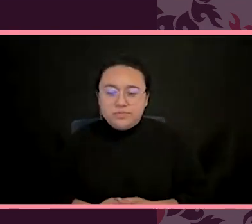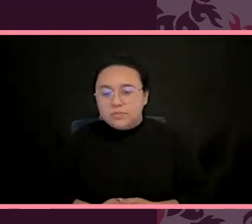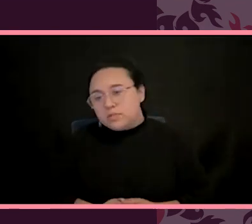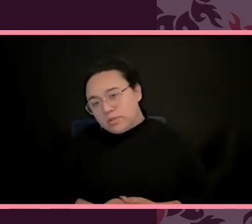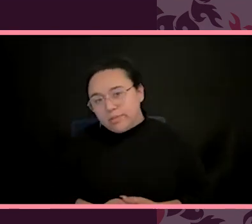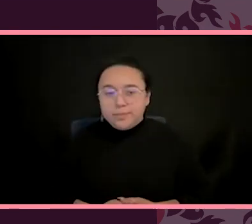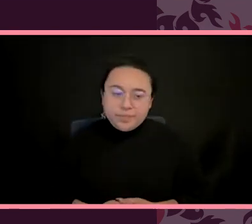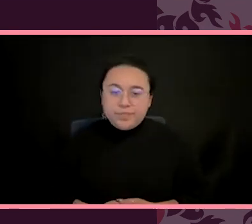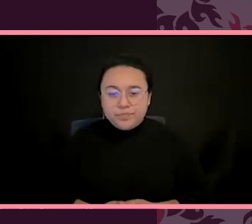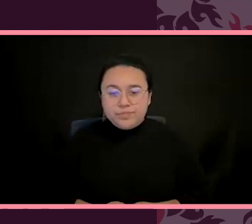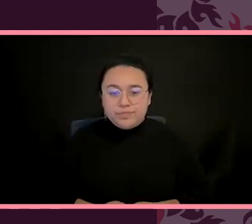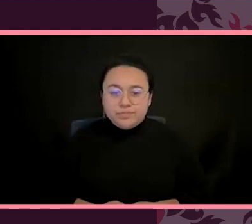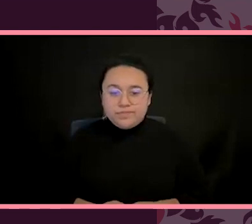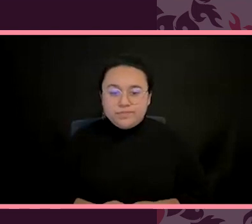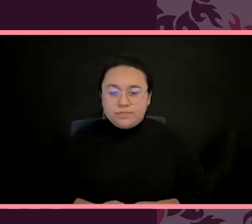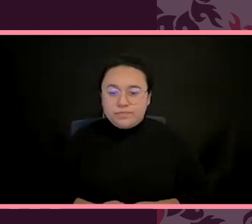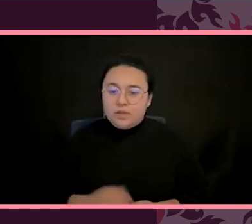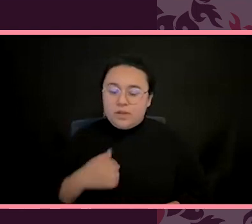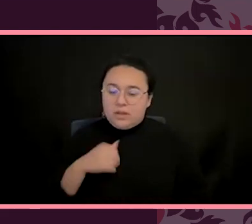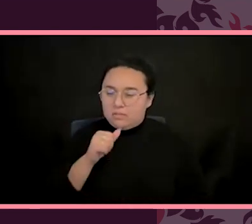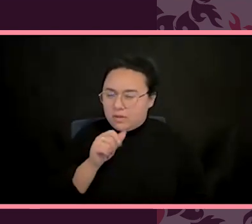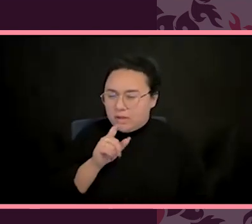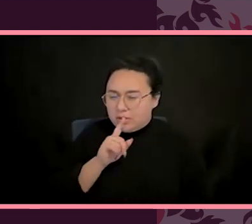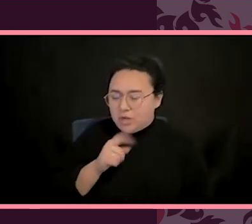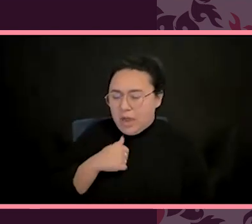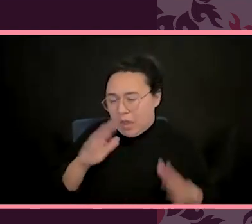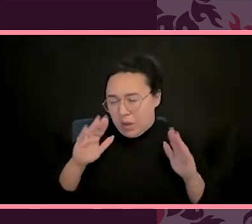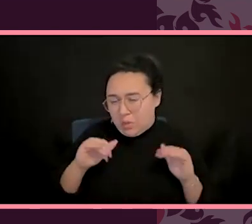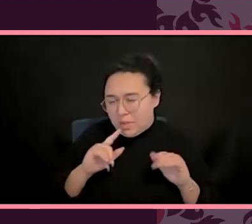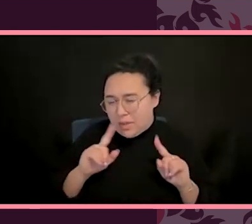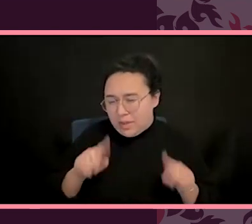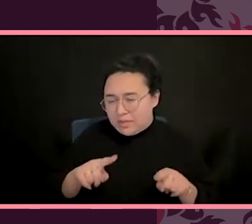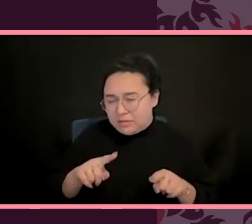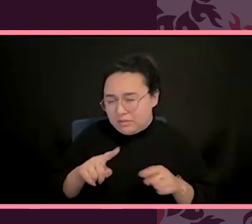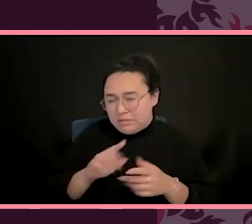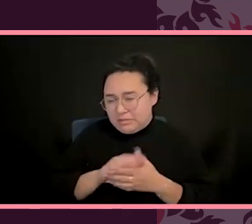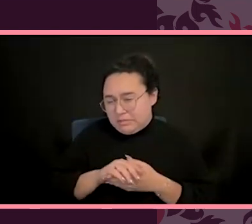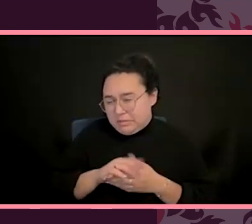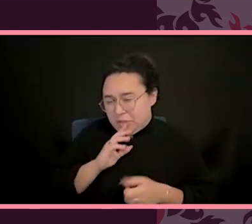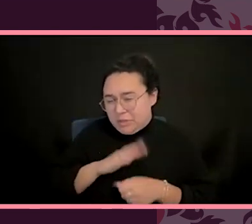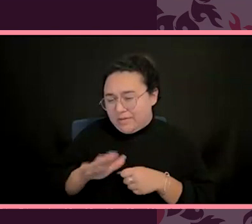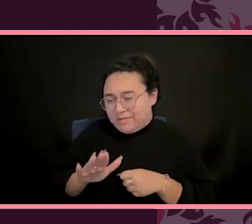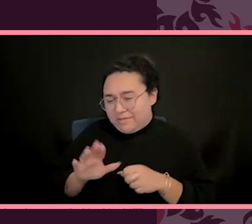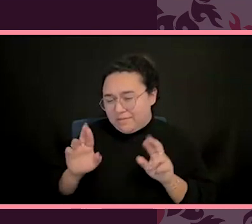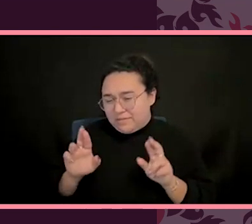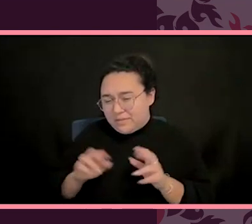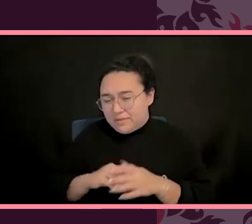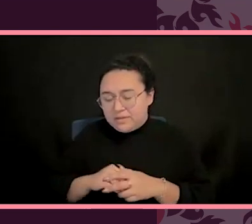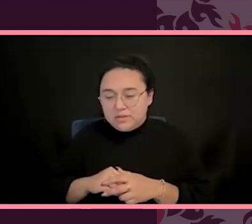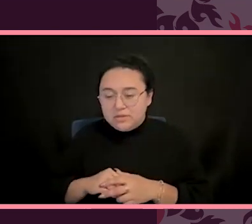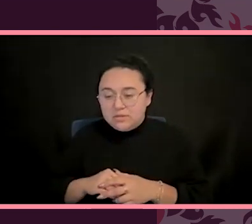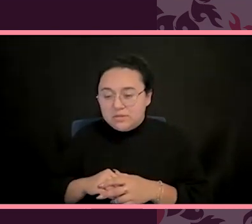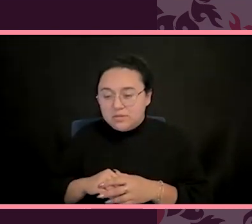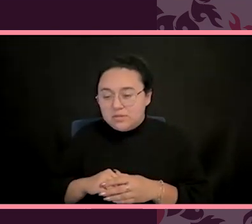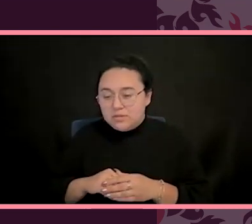So I'm not, I hope I'm answering your question good enough. Yeah.